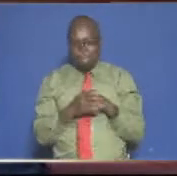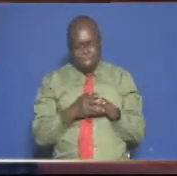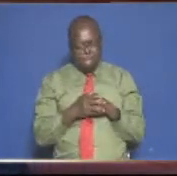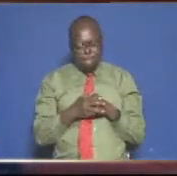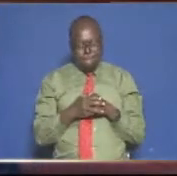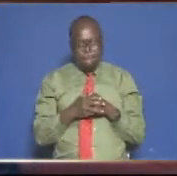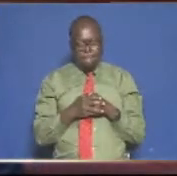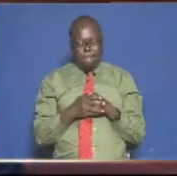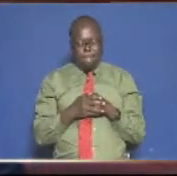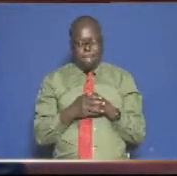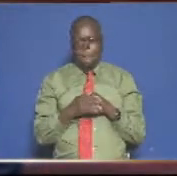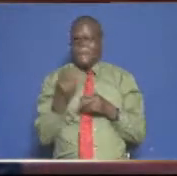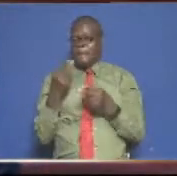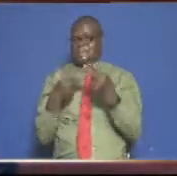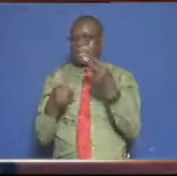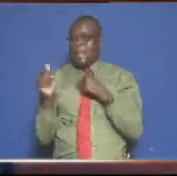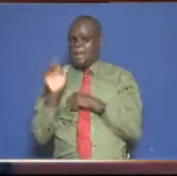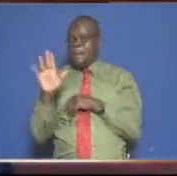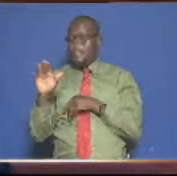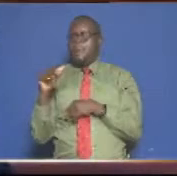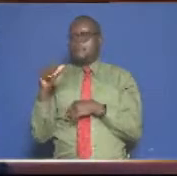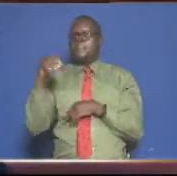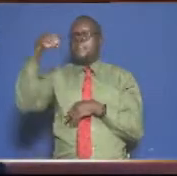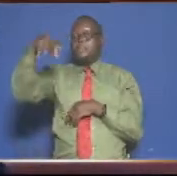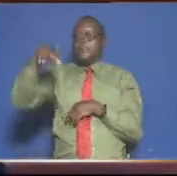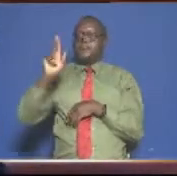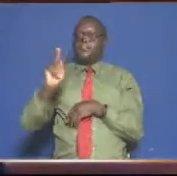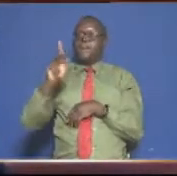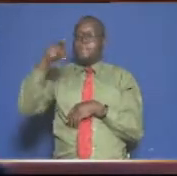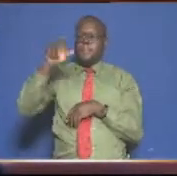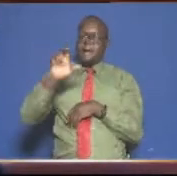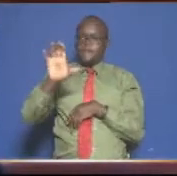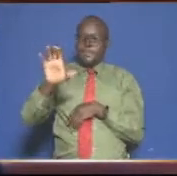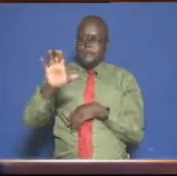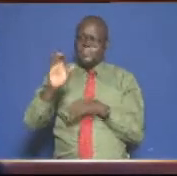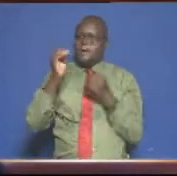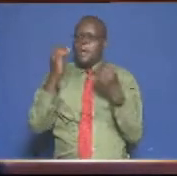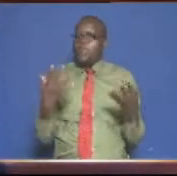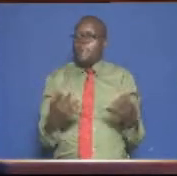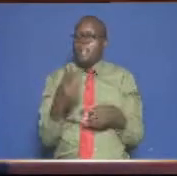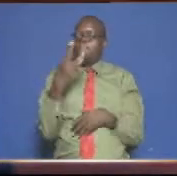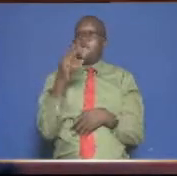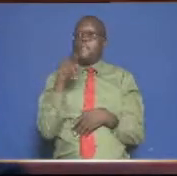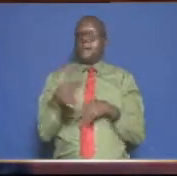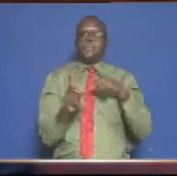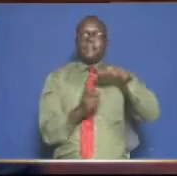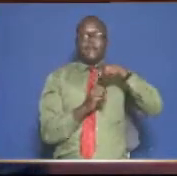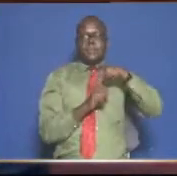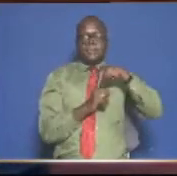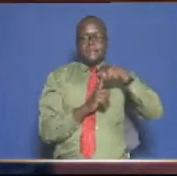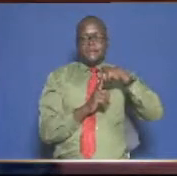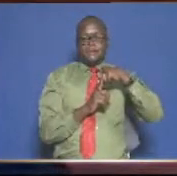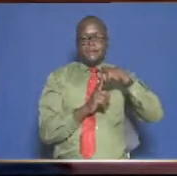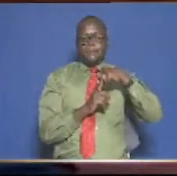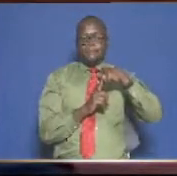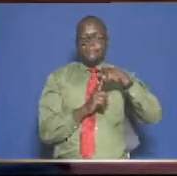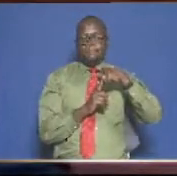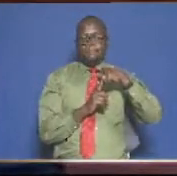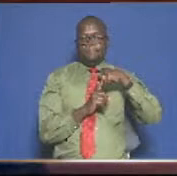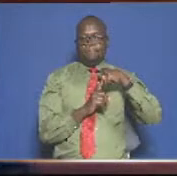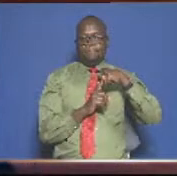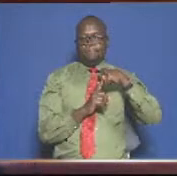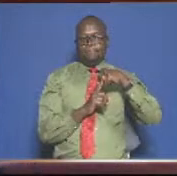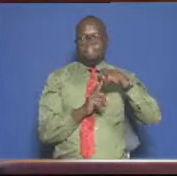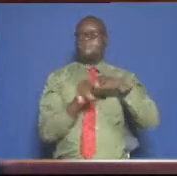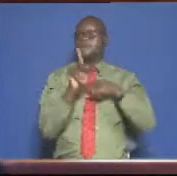KenGen was selling power to KPLC at 4.6 cents to the